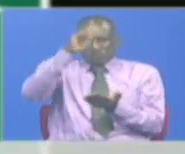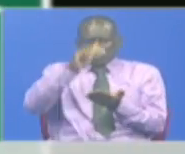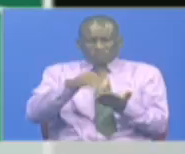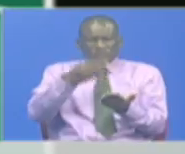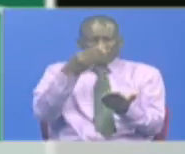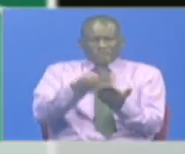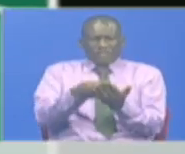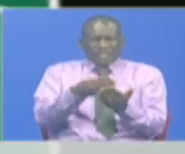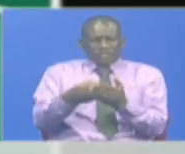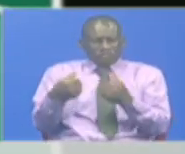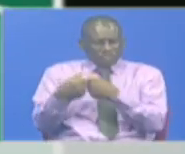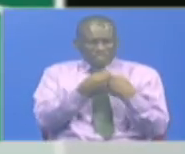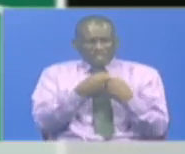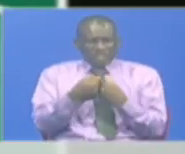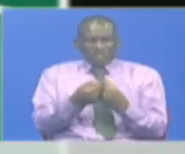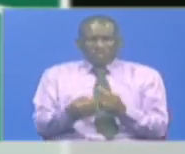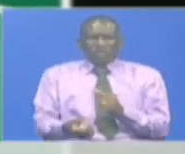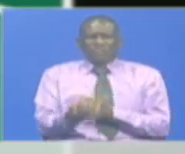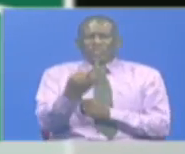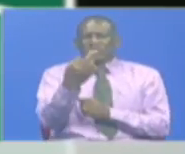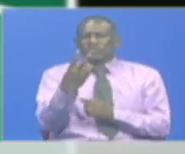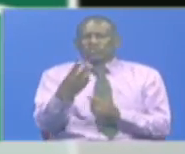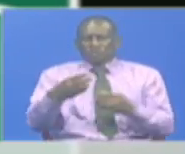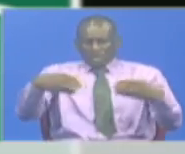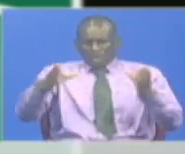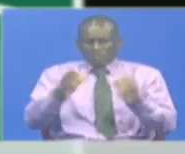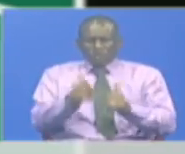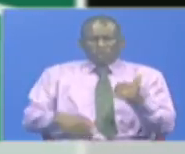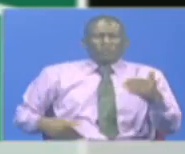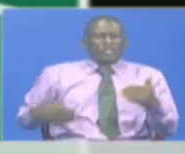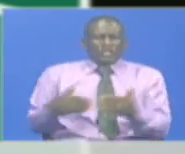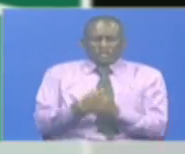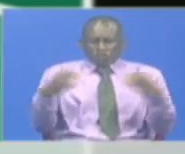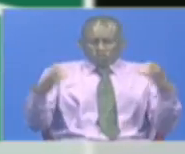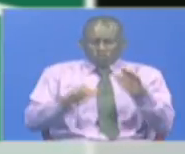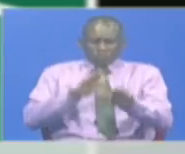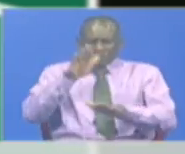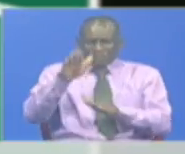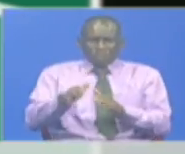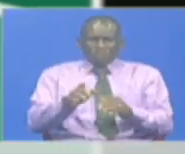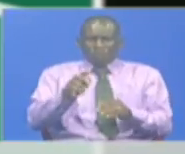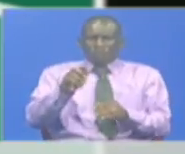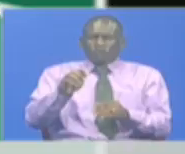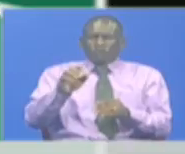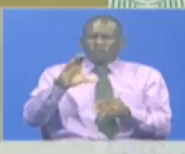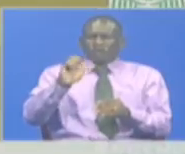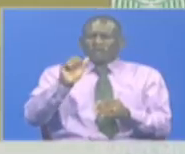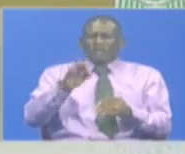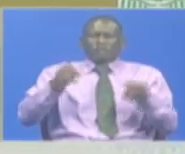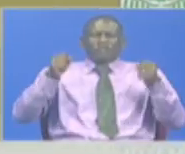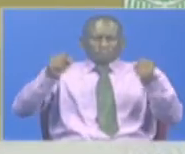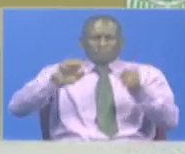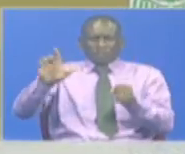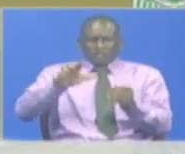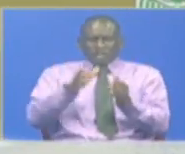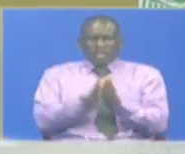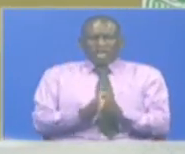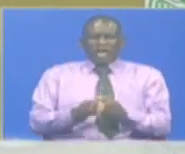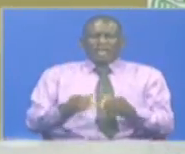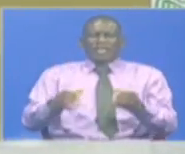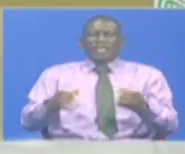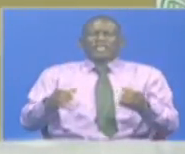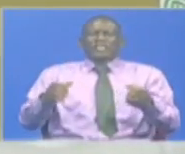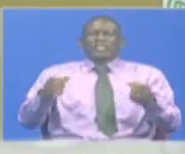financial burden on the 32 clubs that reached the group stages of the Total CAF Champions League and Total CAF Confederation